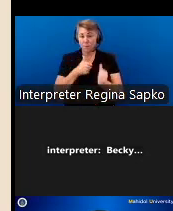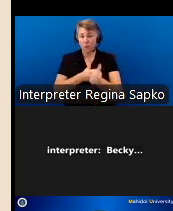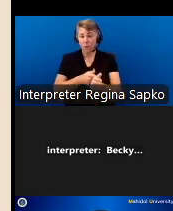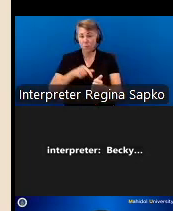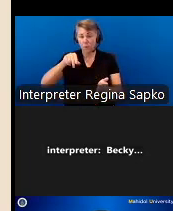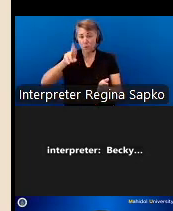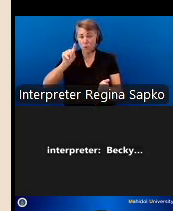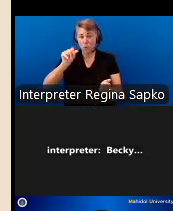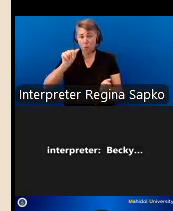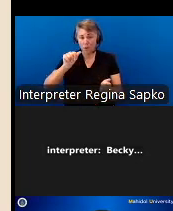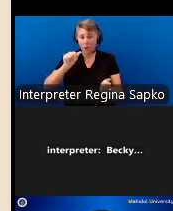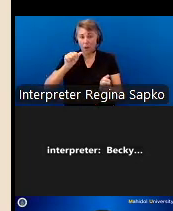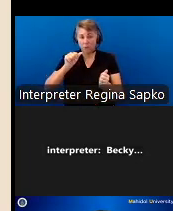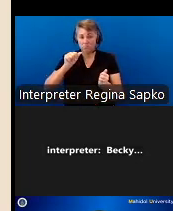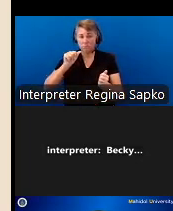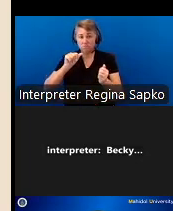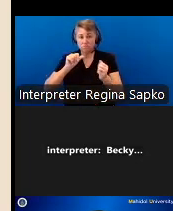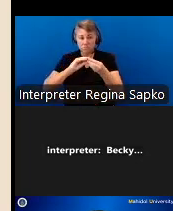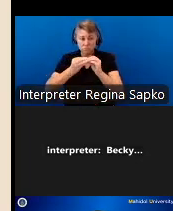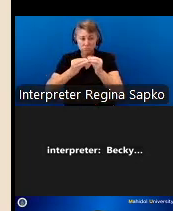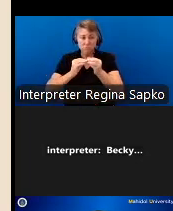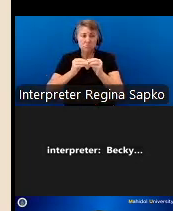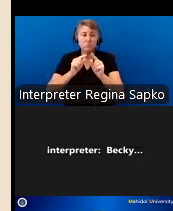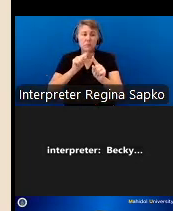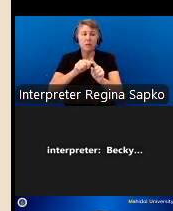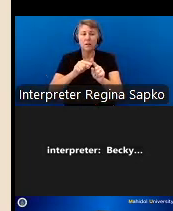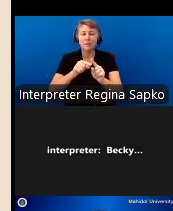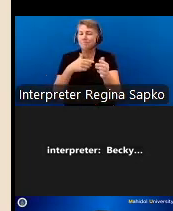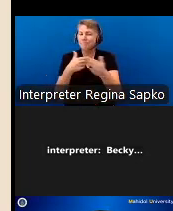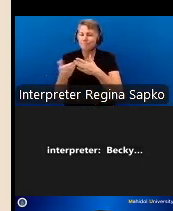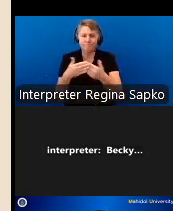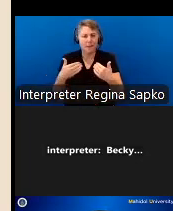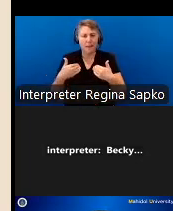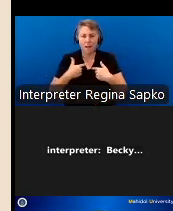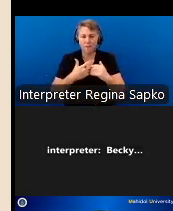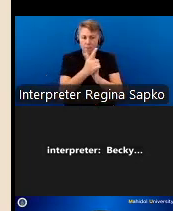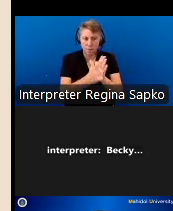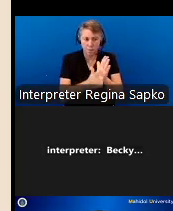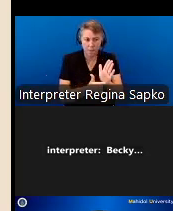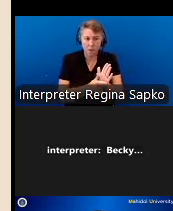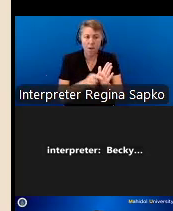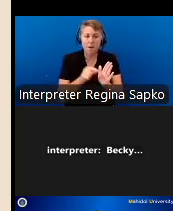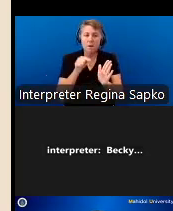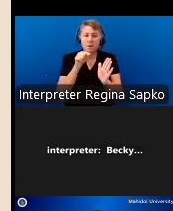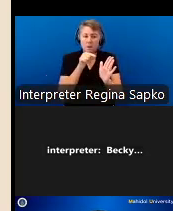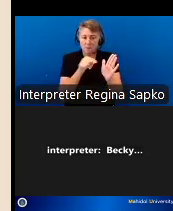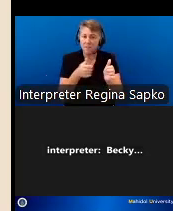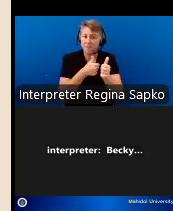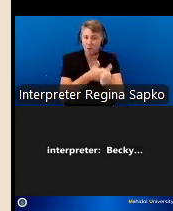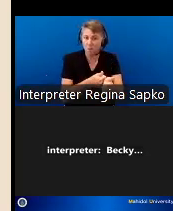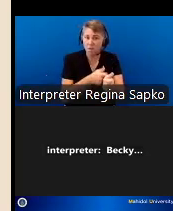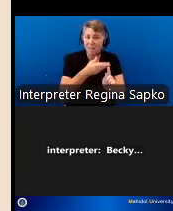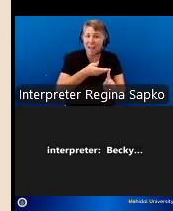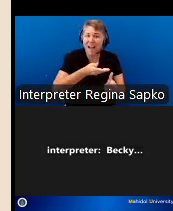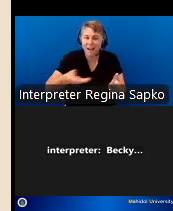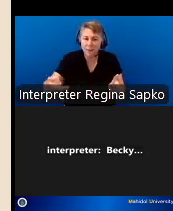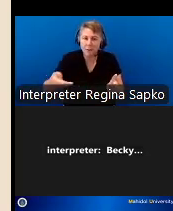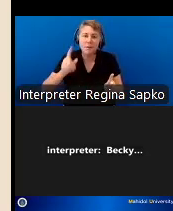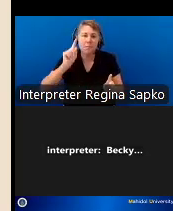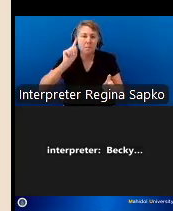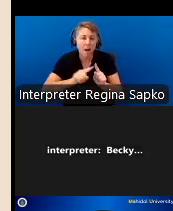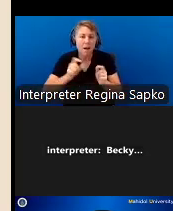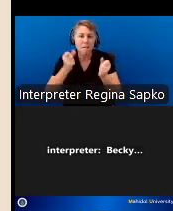Act mandate hiring the quota system, but many employers tend